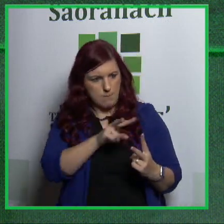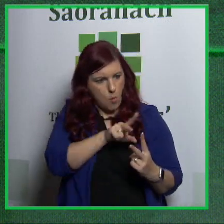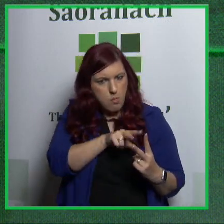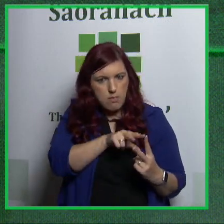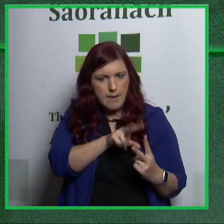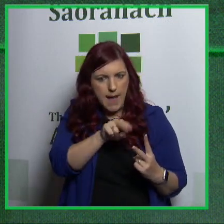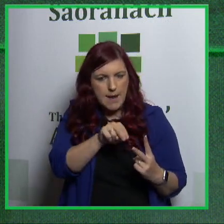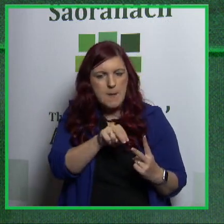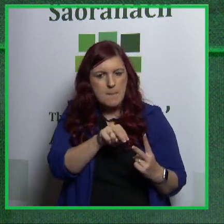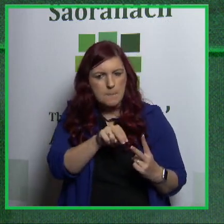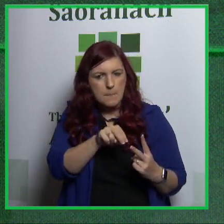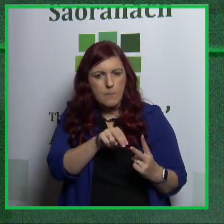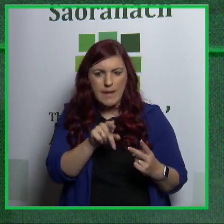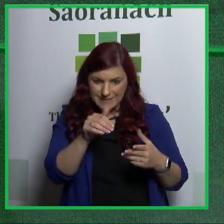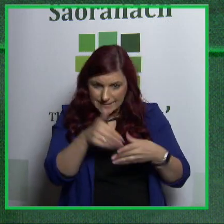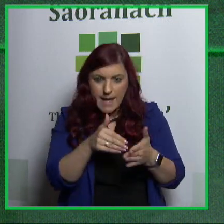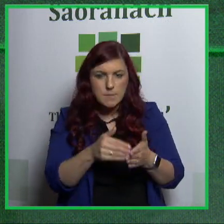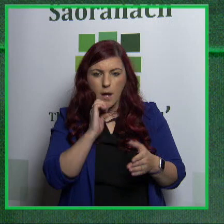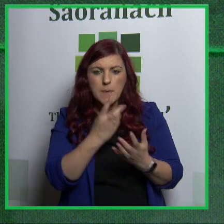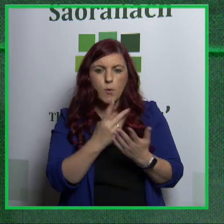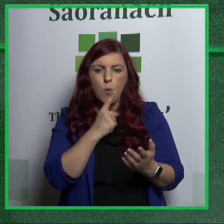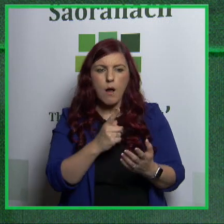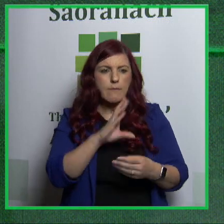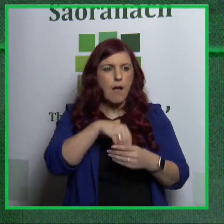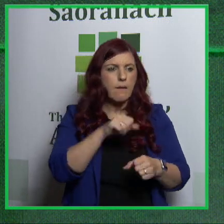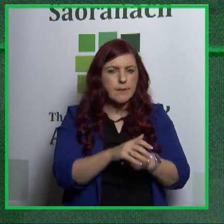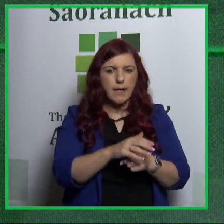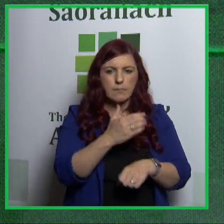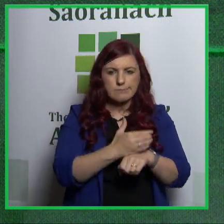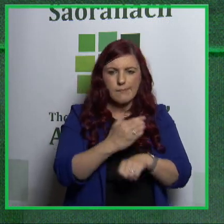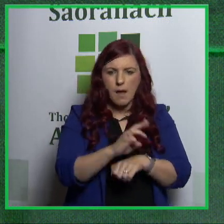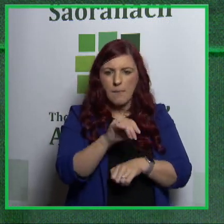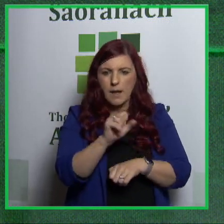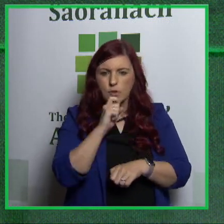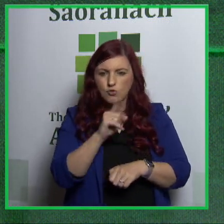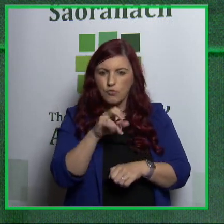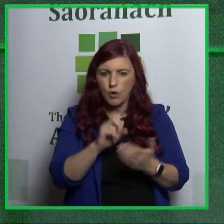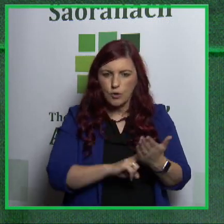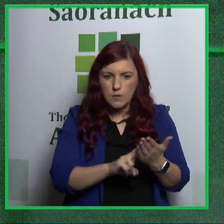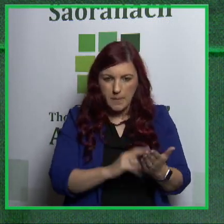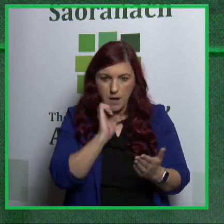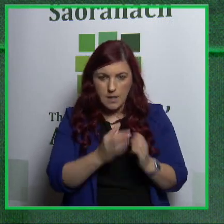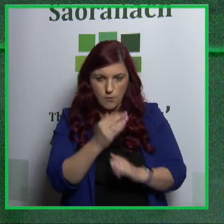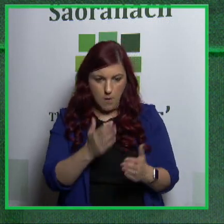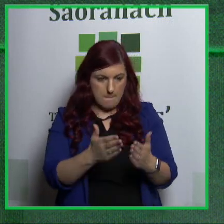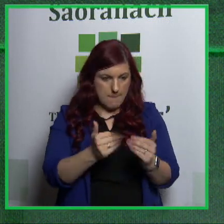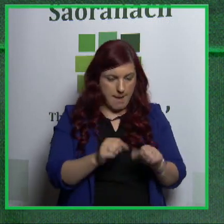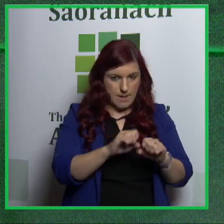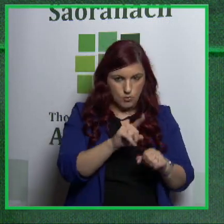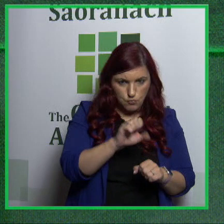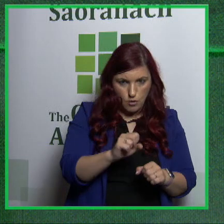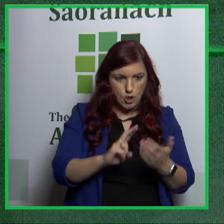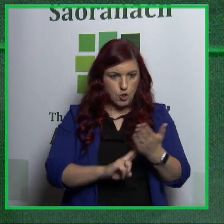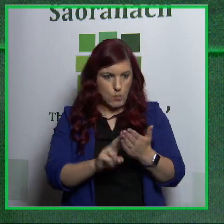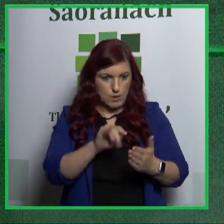involved with like polydrug use or things like that, you are by virtue of using drugs and buying drugs breaking the law. So the law will be involved in